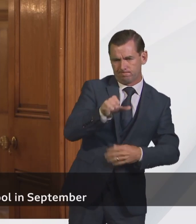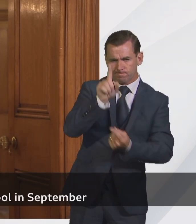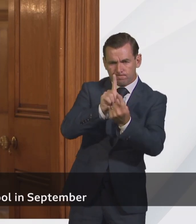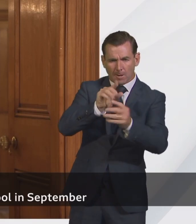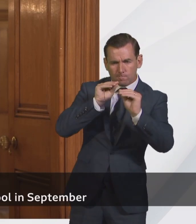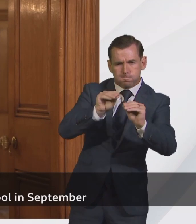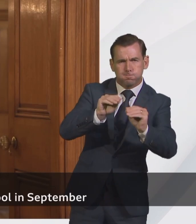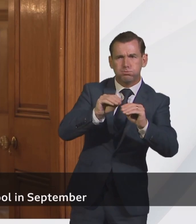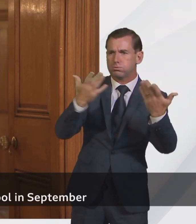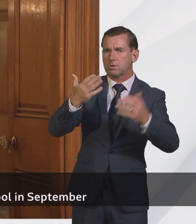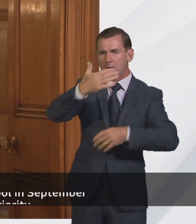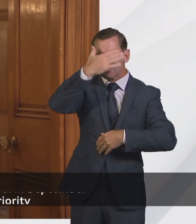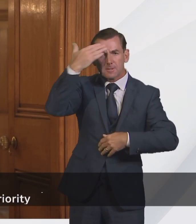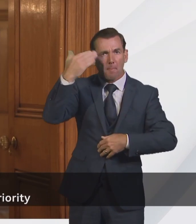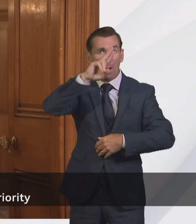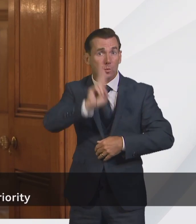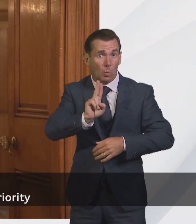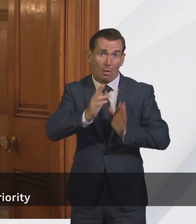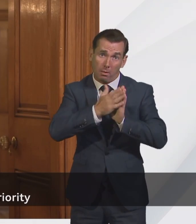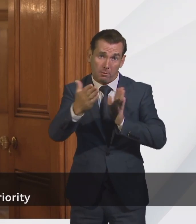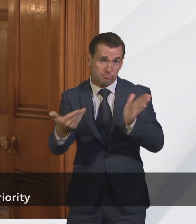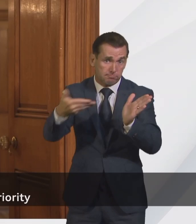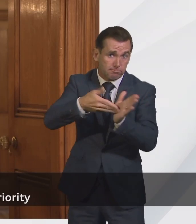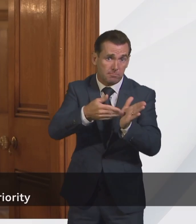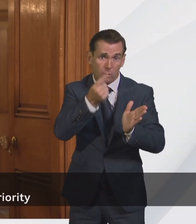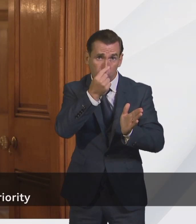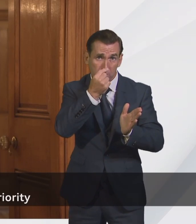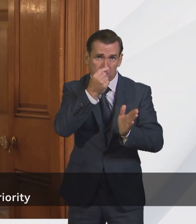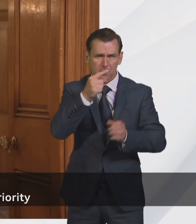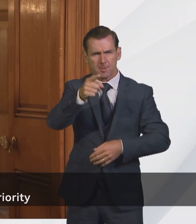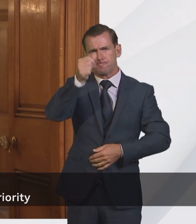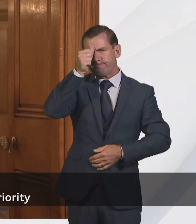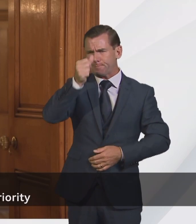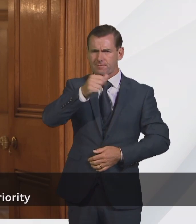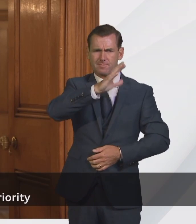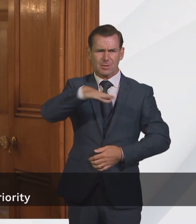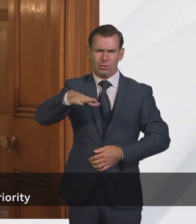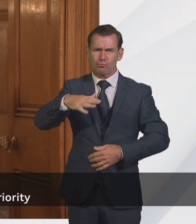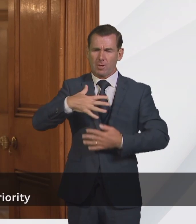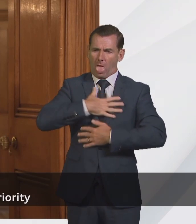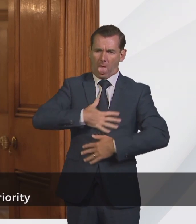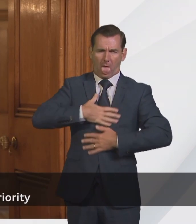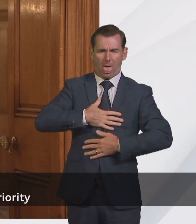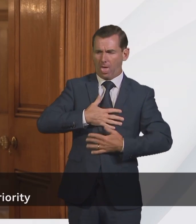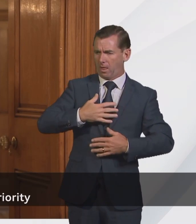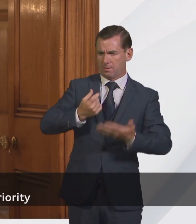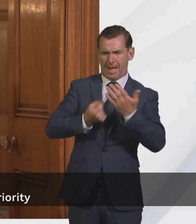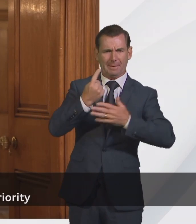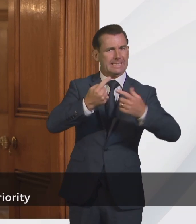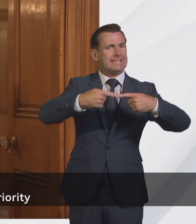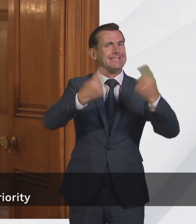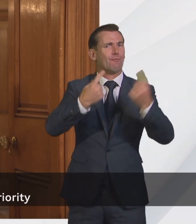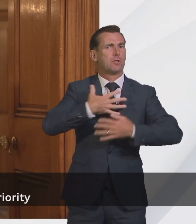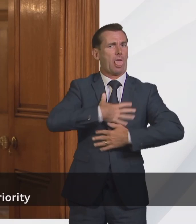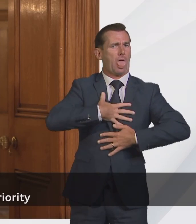schools. This crisis will have affected children in many different ways, and for this reason, I'm